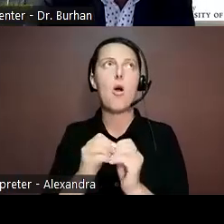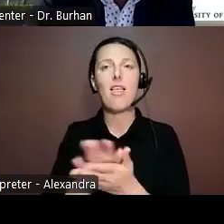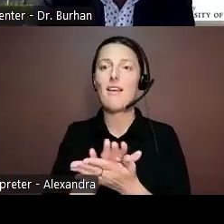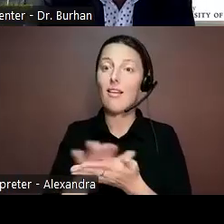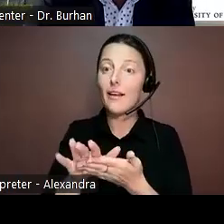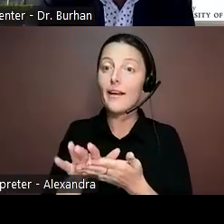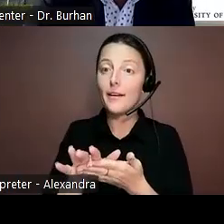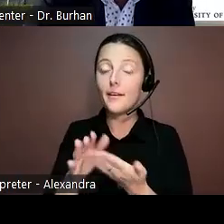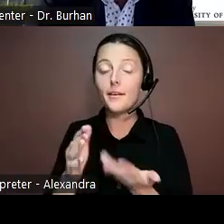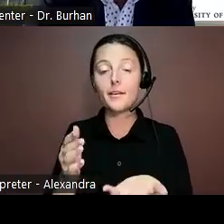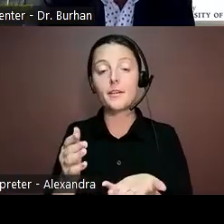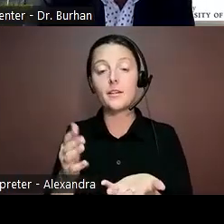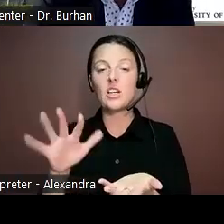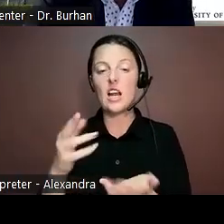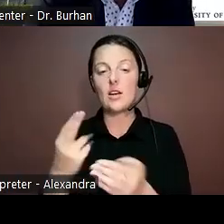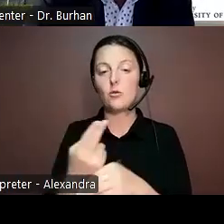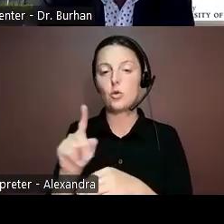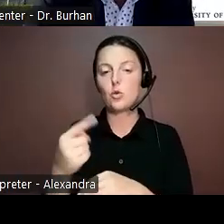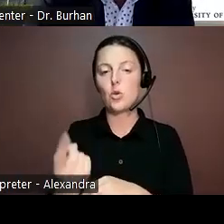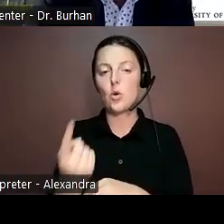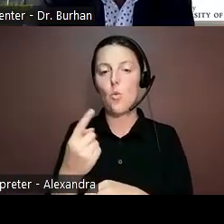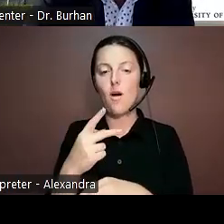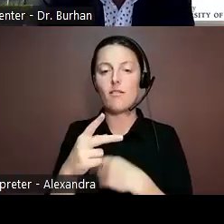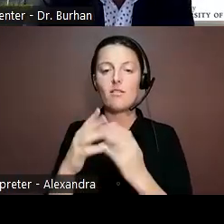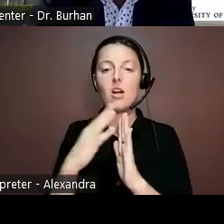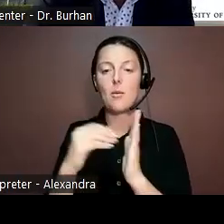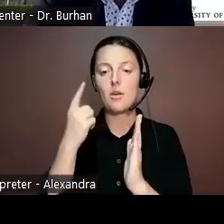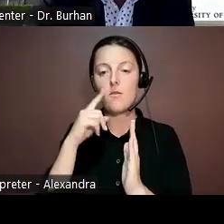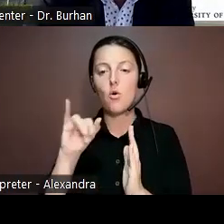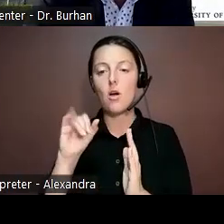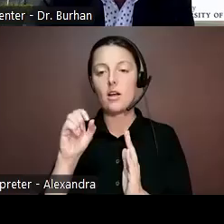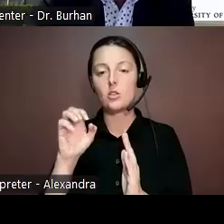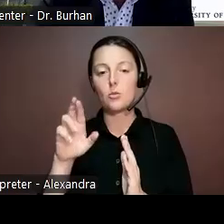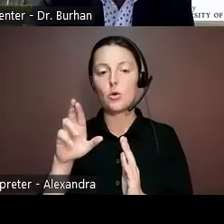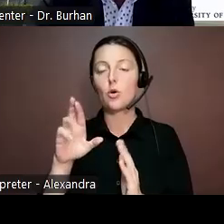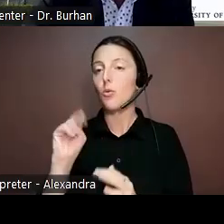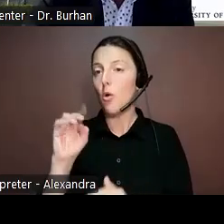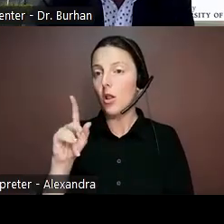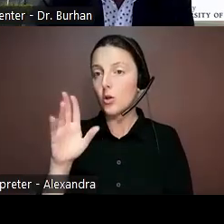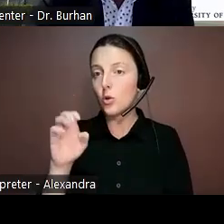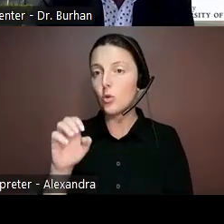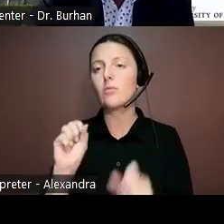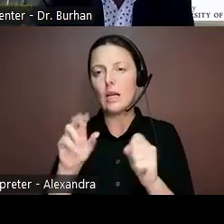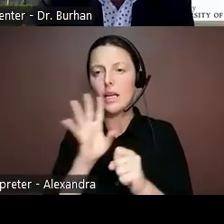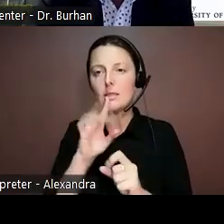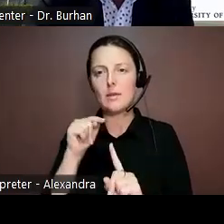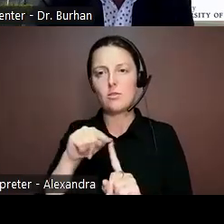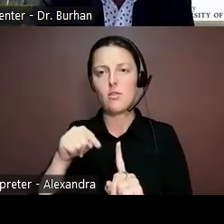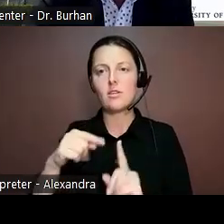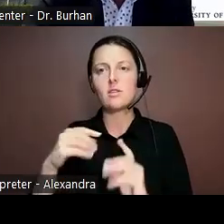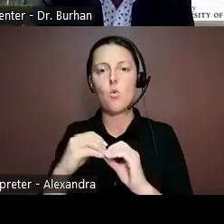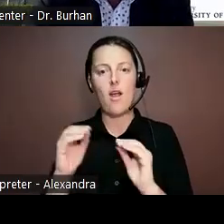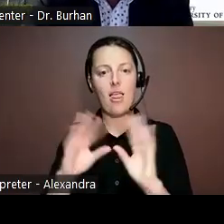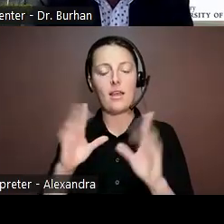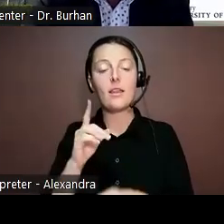one copy of the isomer of the molecule. Anton can speak to this much more elegantly, but in reality, citalopram was